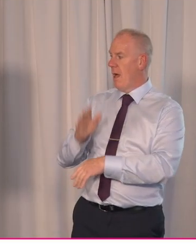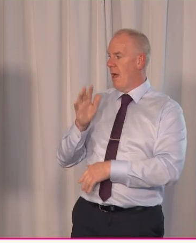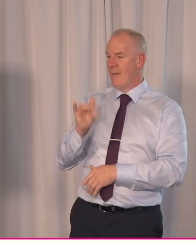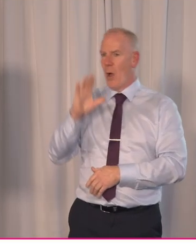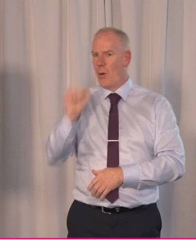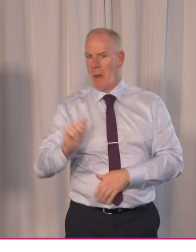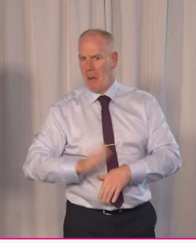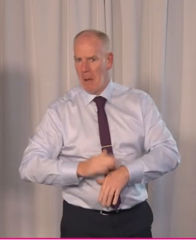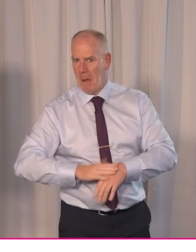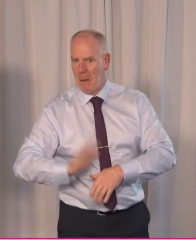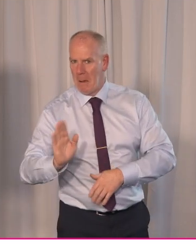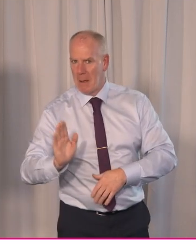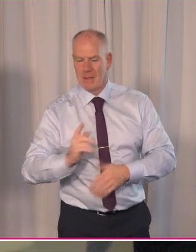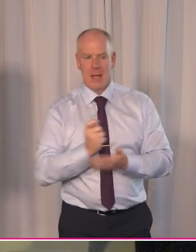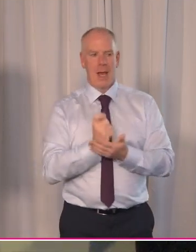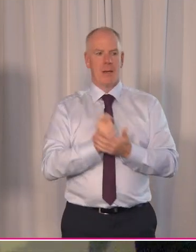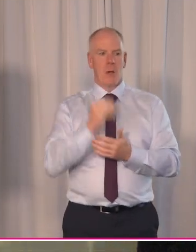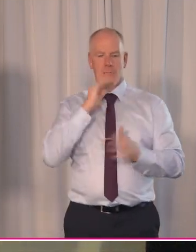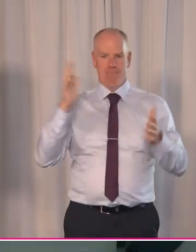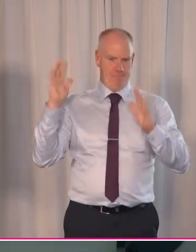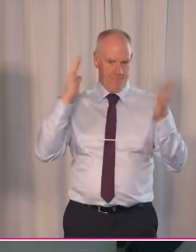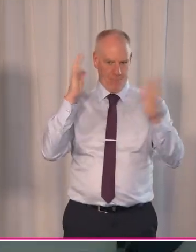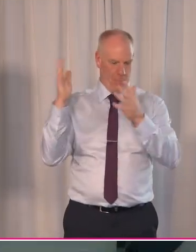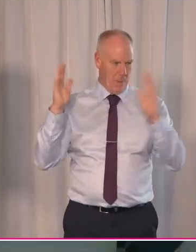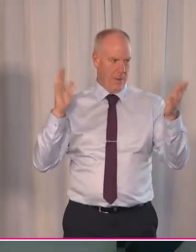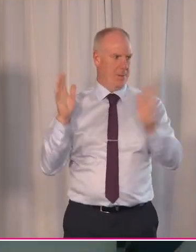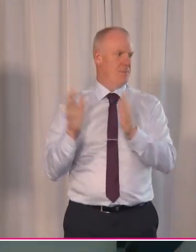much. I suppose the important piece is that, thank you,